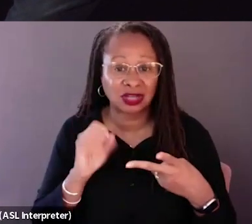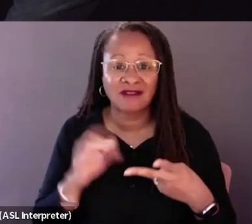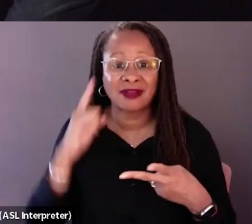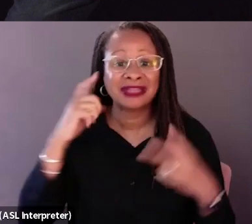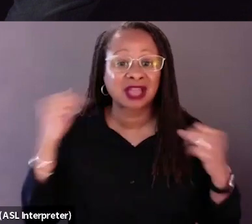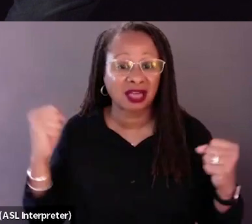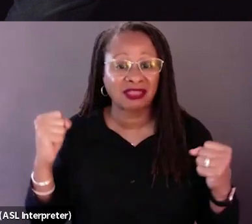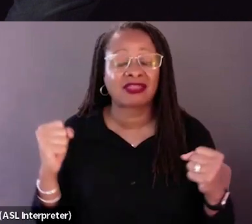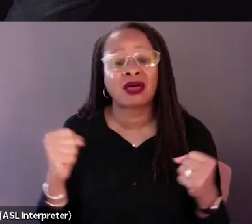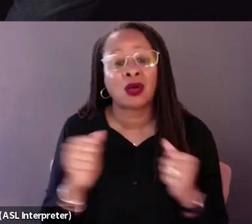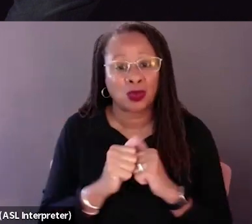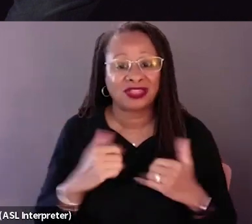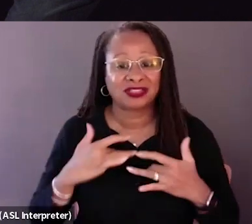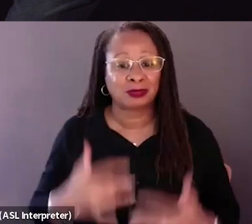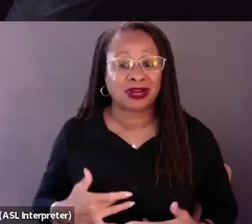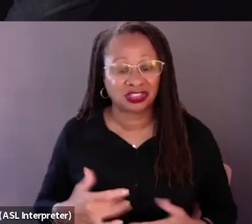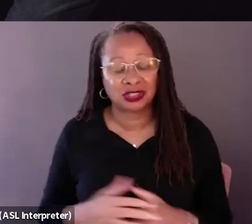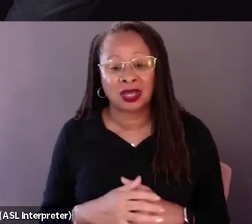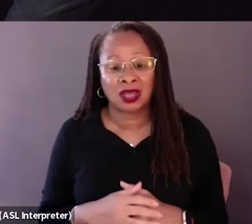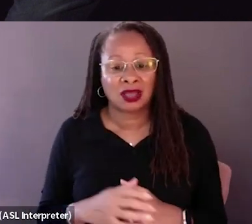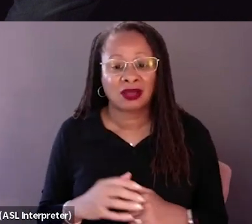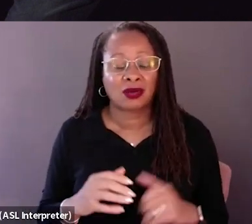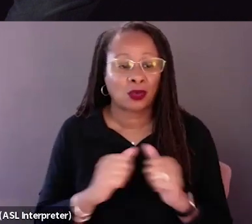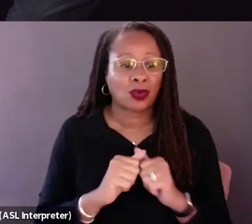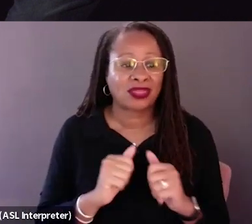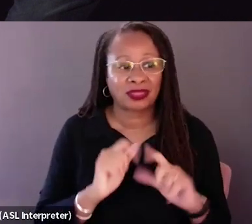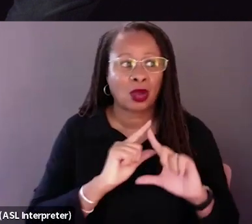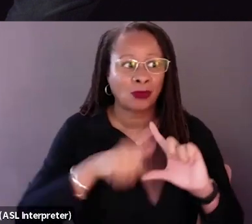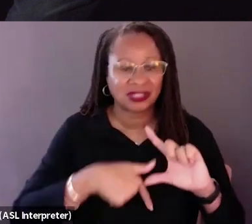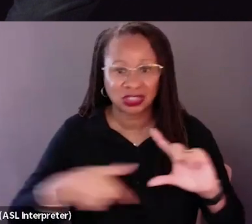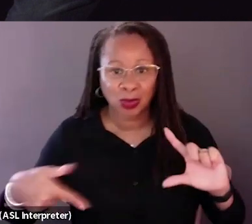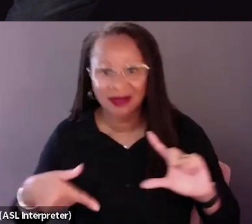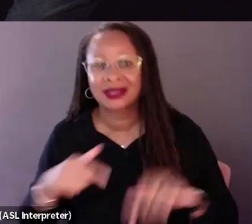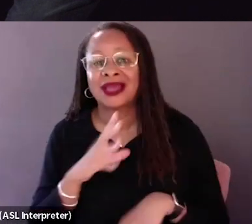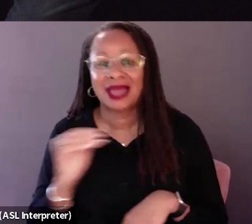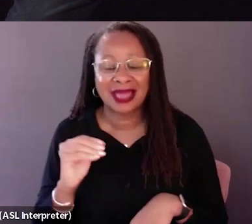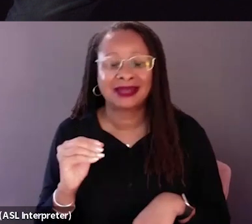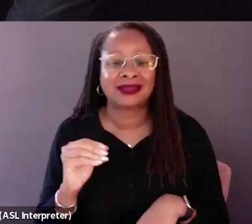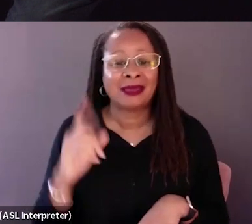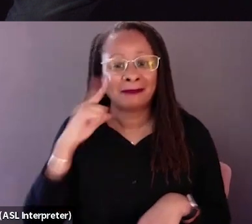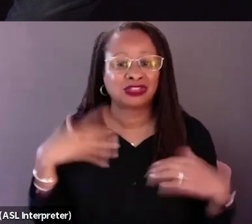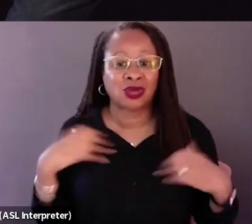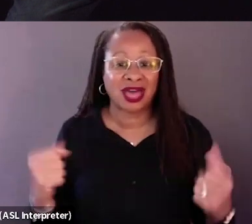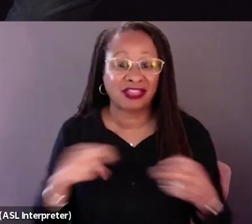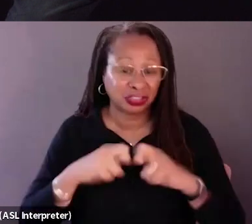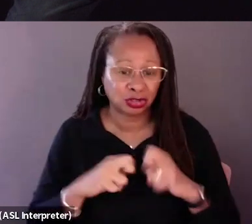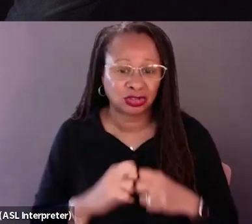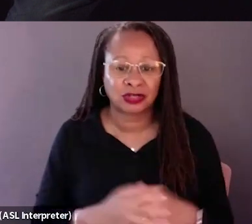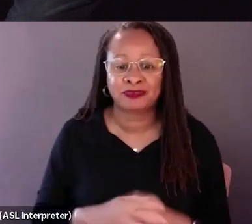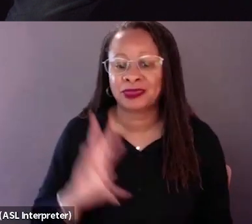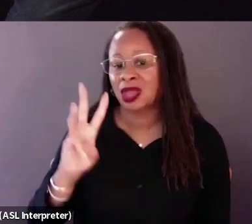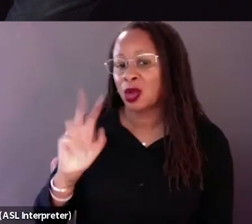health with depression, so sort of the homosexuality and mental health issues? Yeah. So the Walter